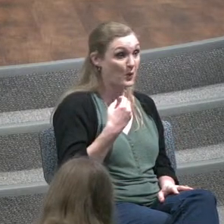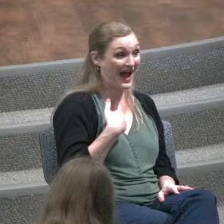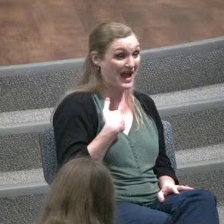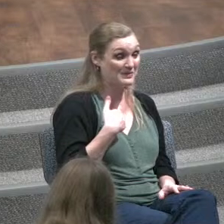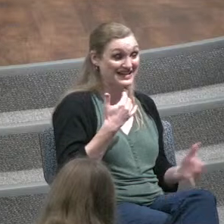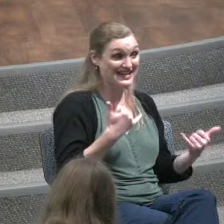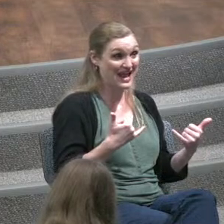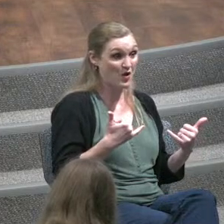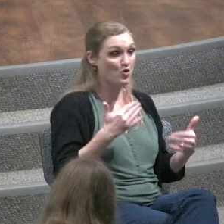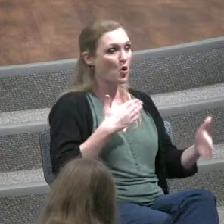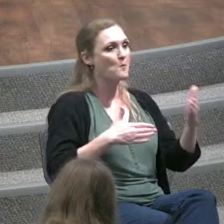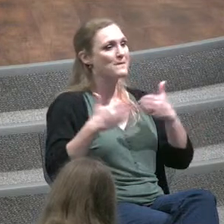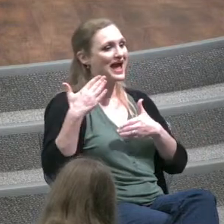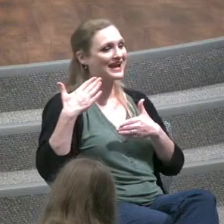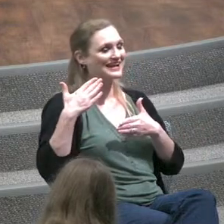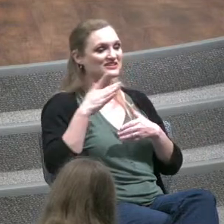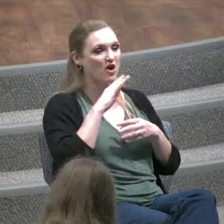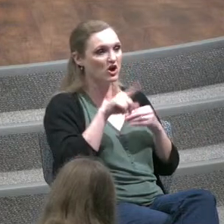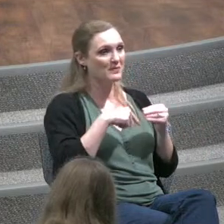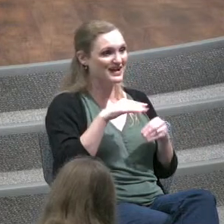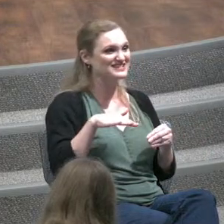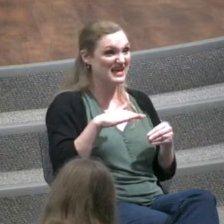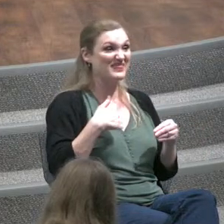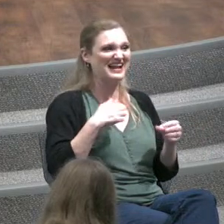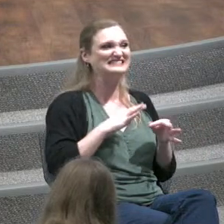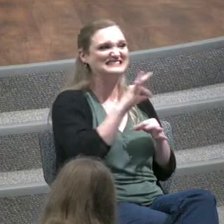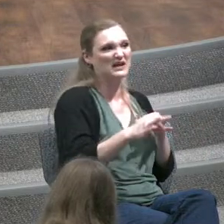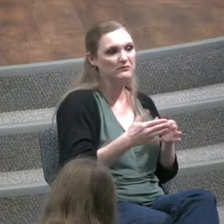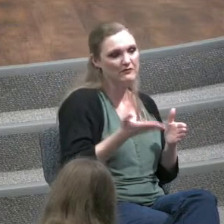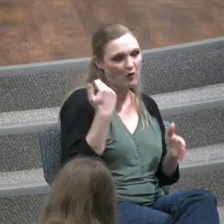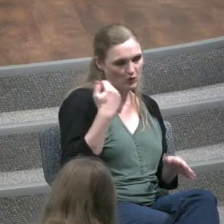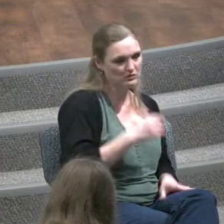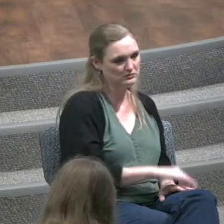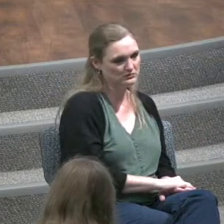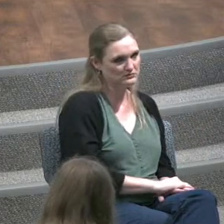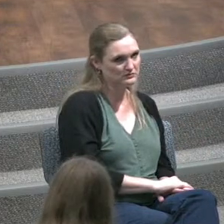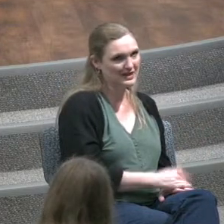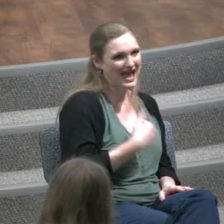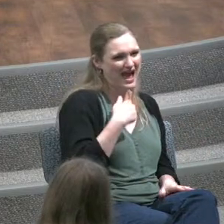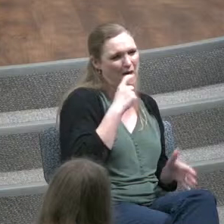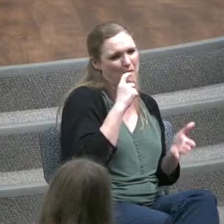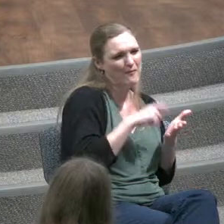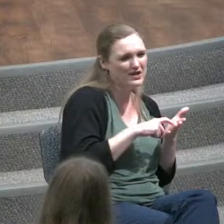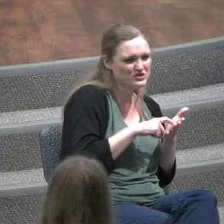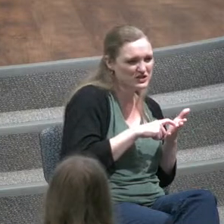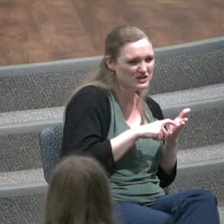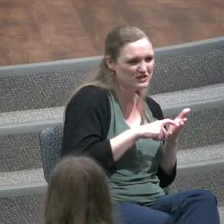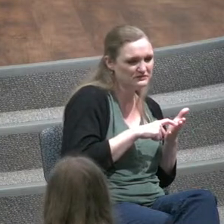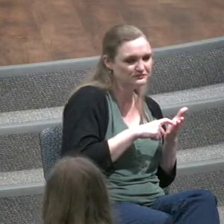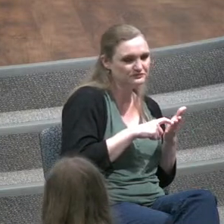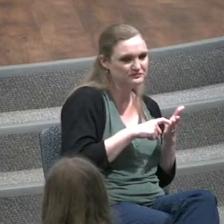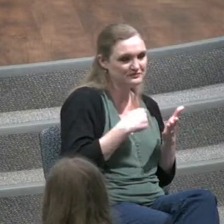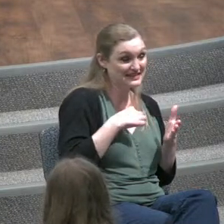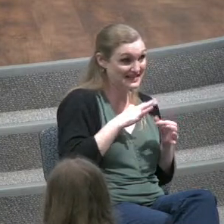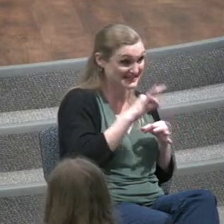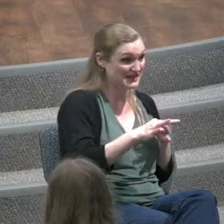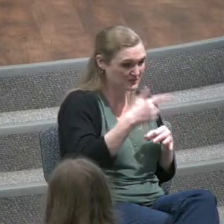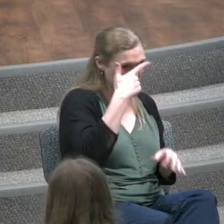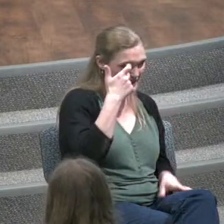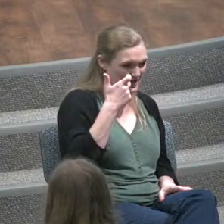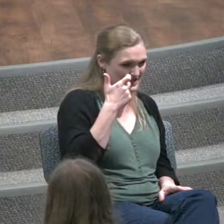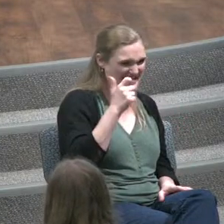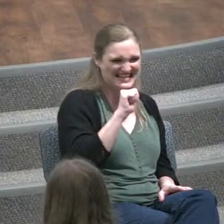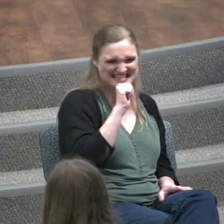So I'm going to now go back and talk about a site that I skipped before. I mentioned this earlier, that I skipped